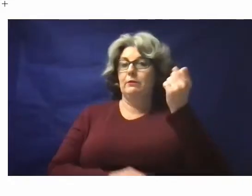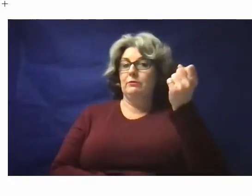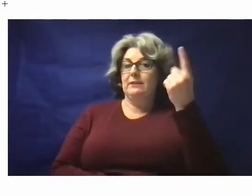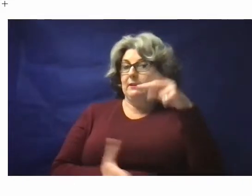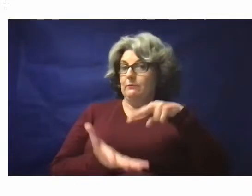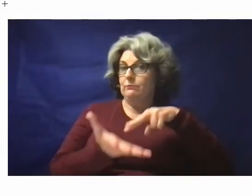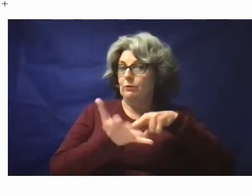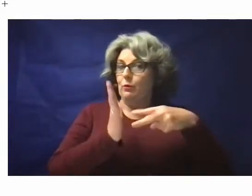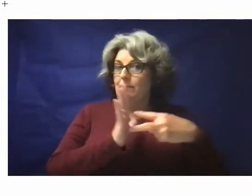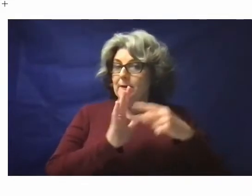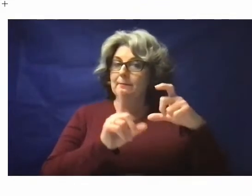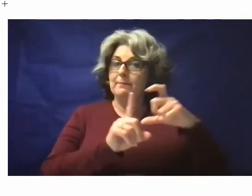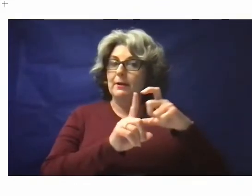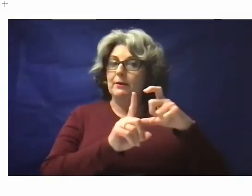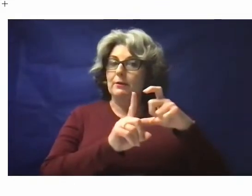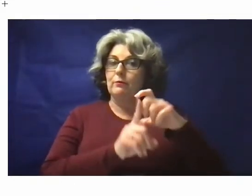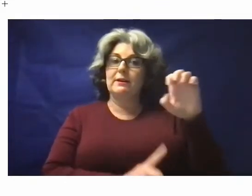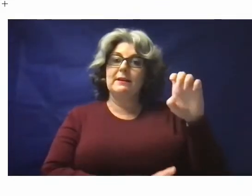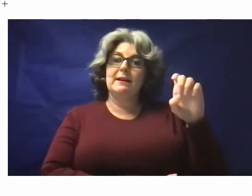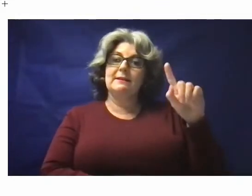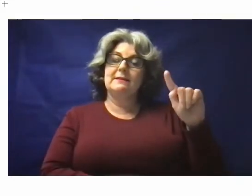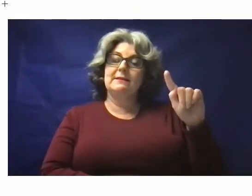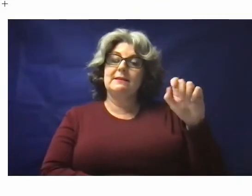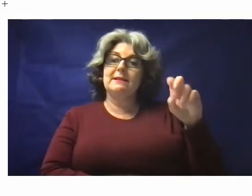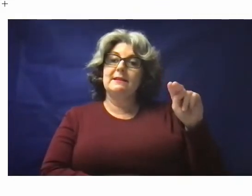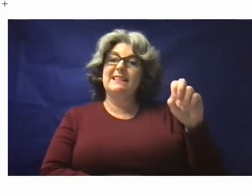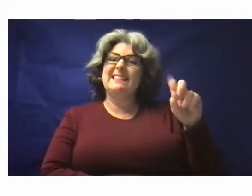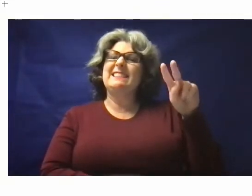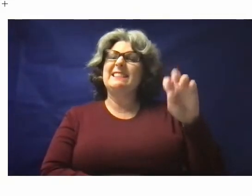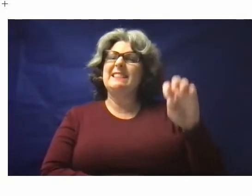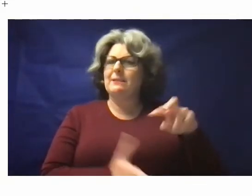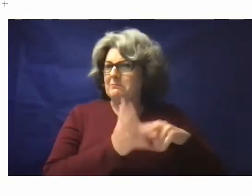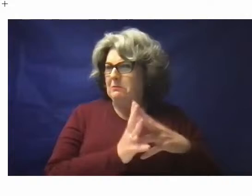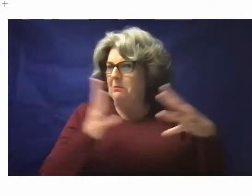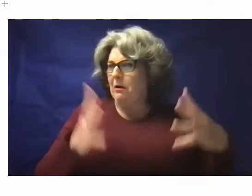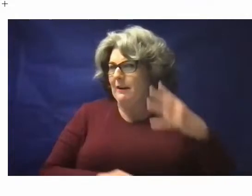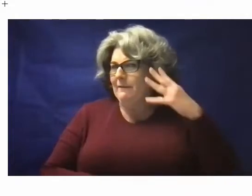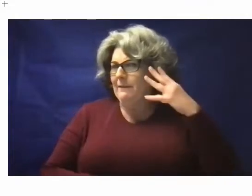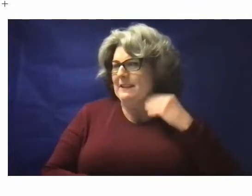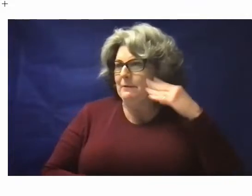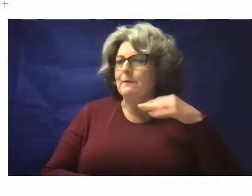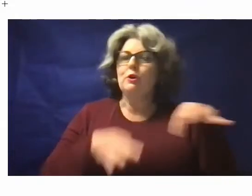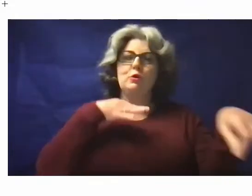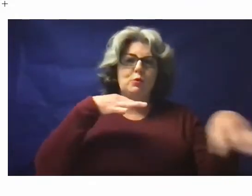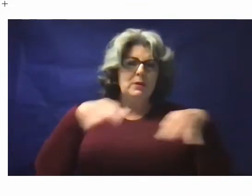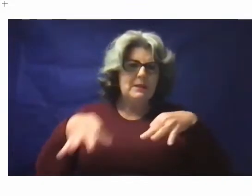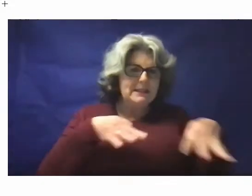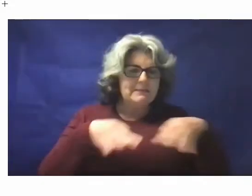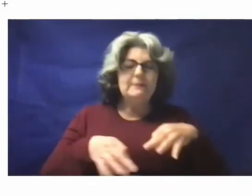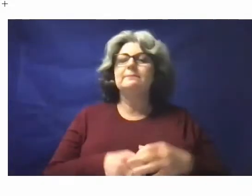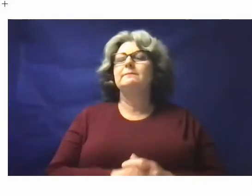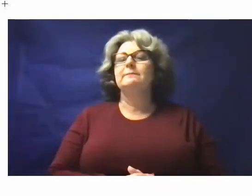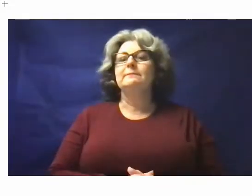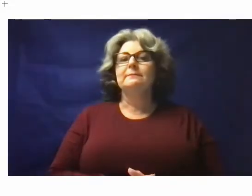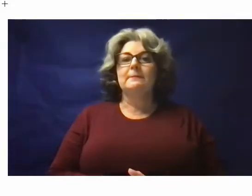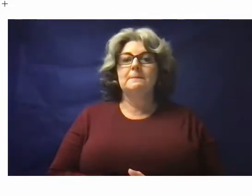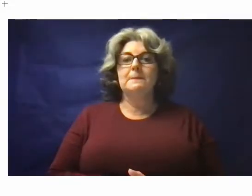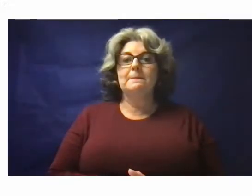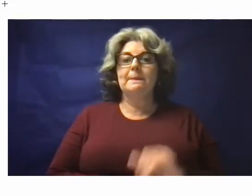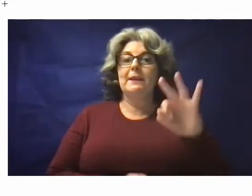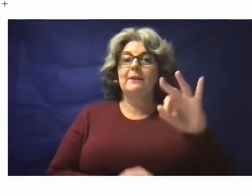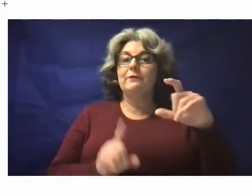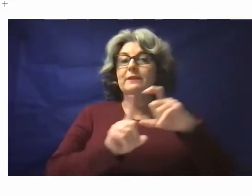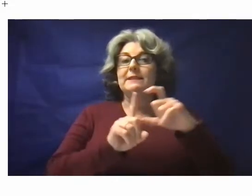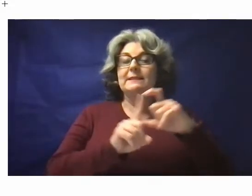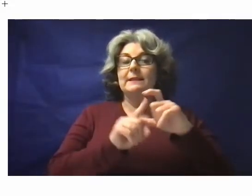by extensive, what we want. So we're defining, we're giving definitions. So like if we say the word significant,